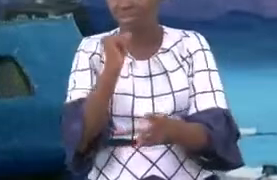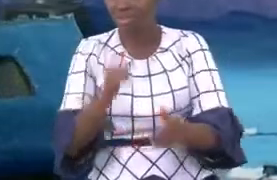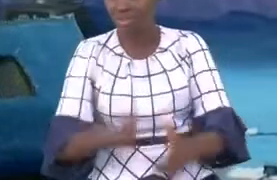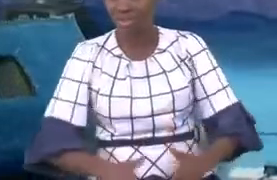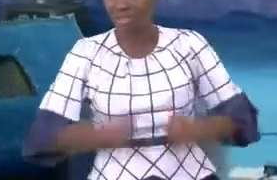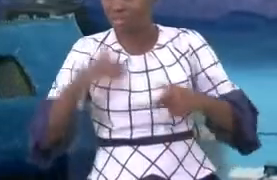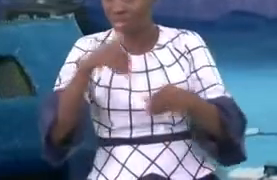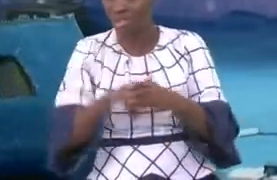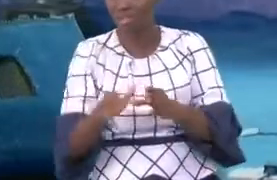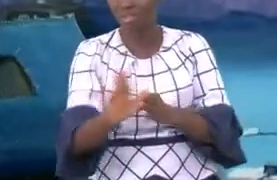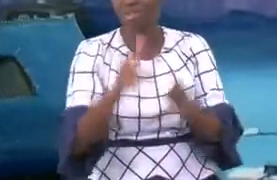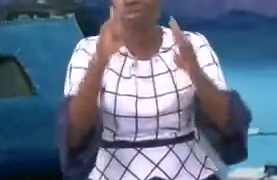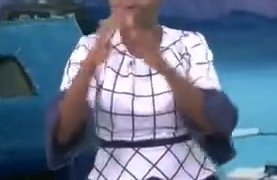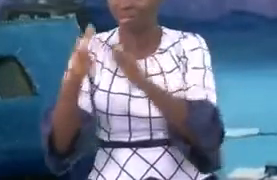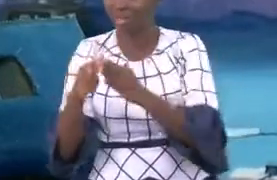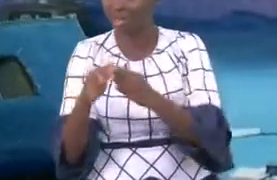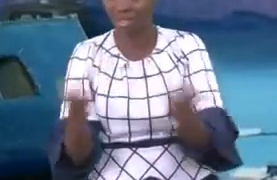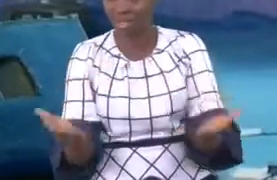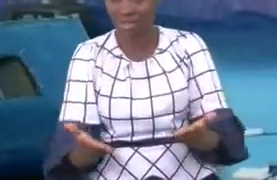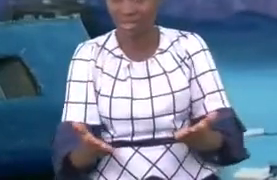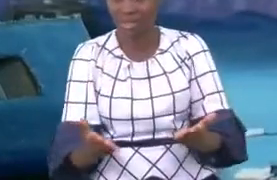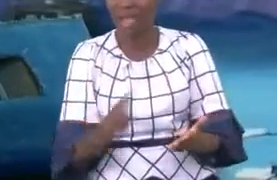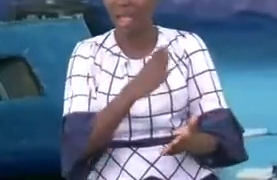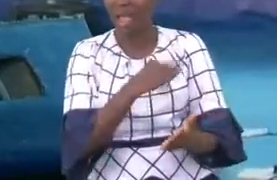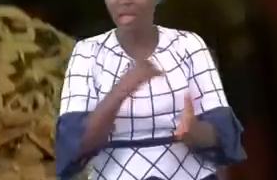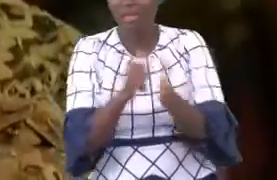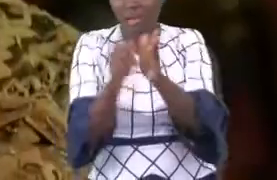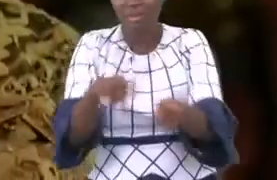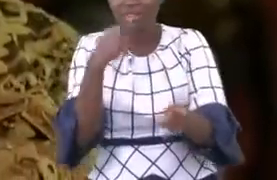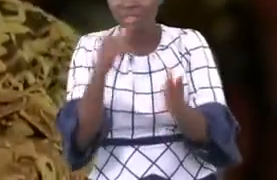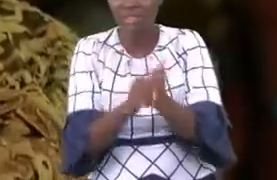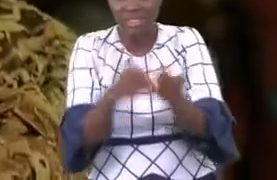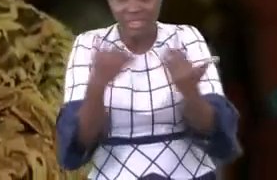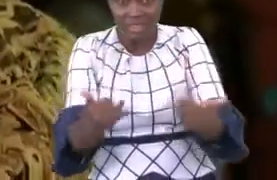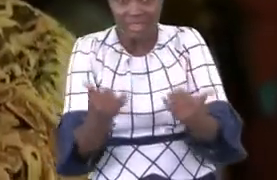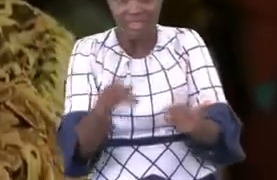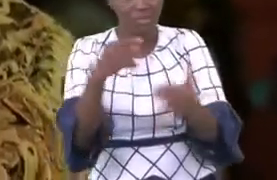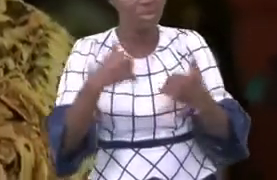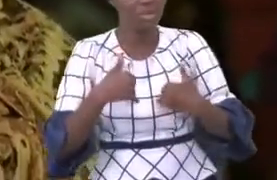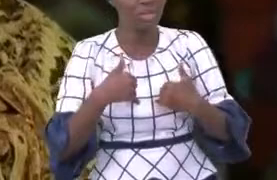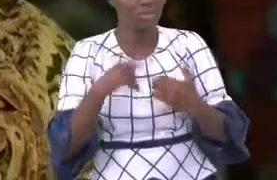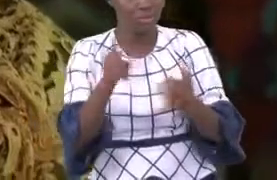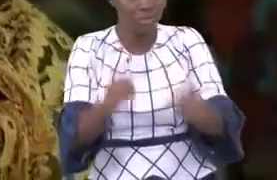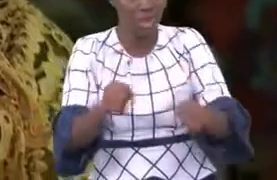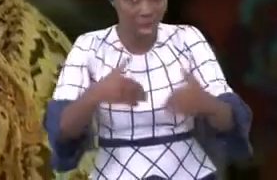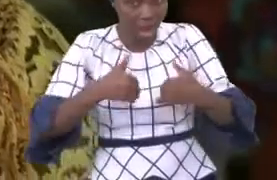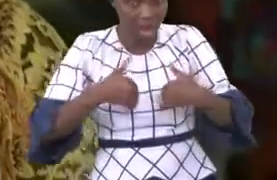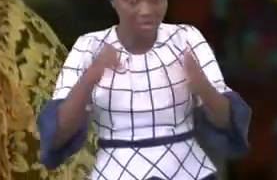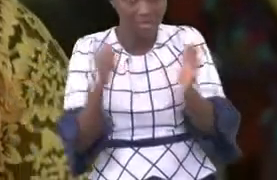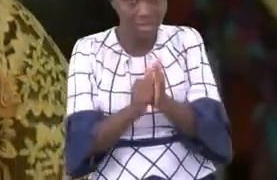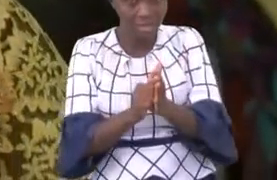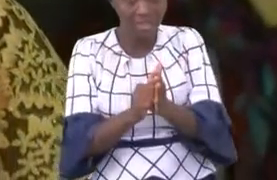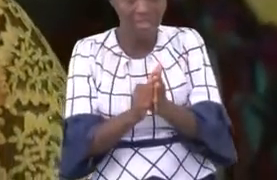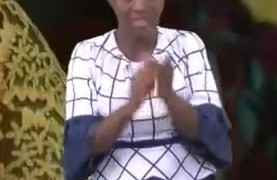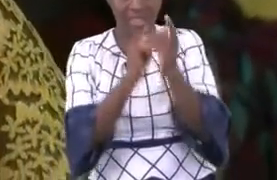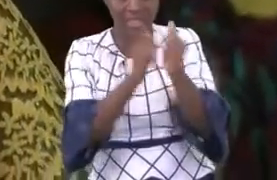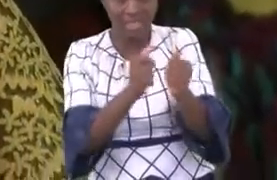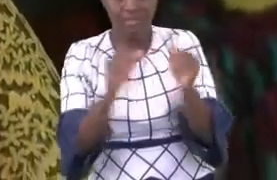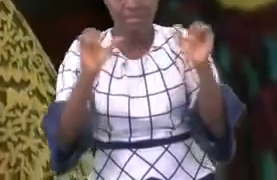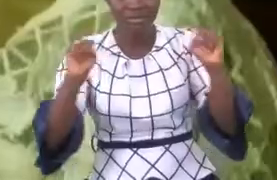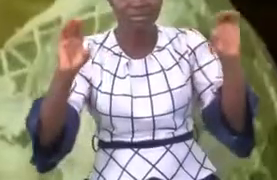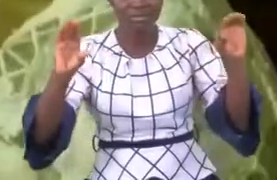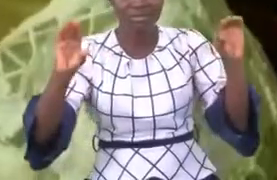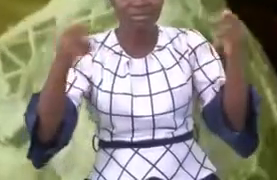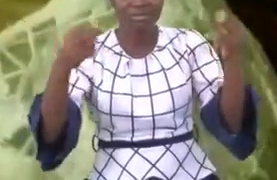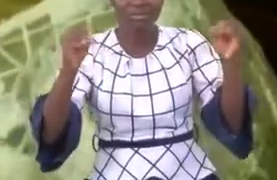can have that scholarship. Even if you are tired, you will get up. I'm talking about somebody there. And then you'll go